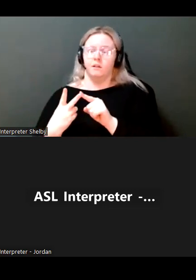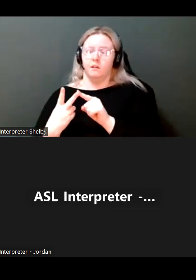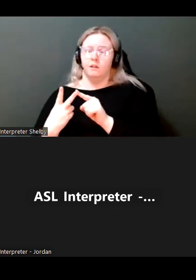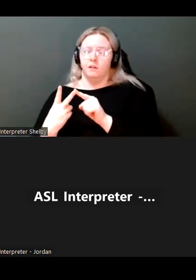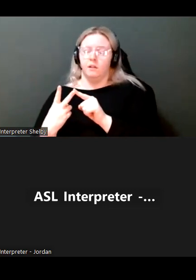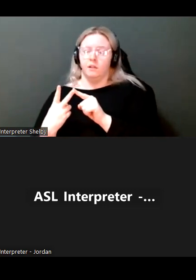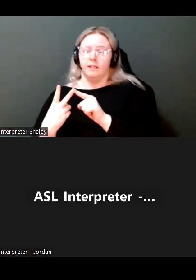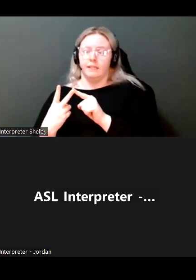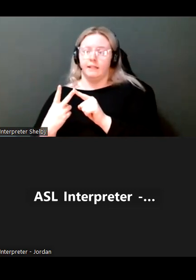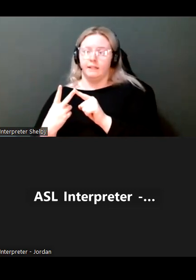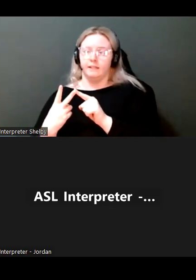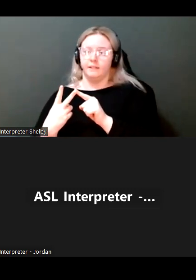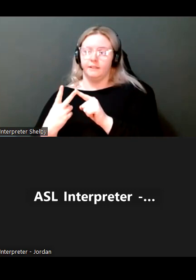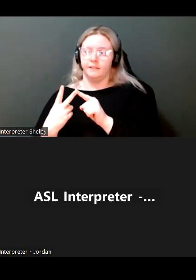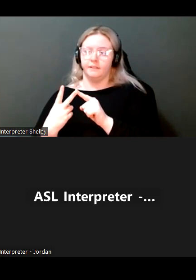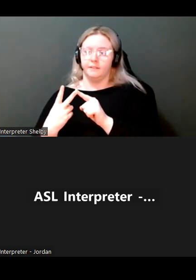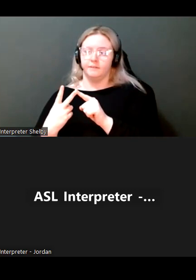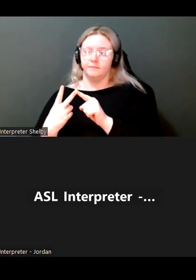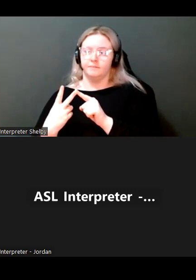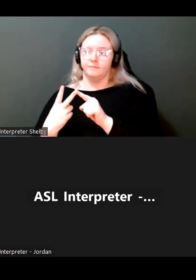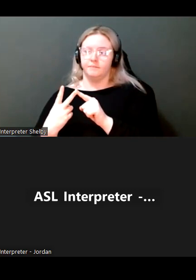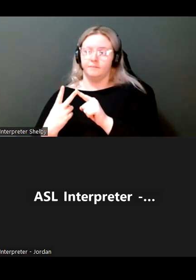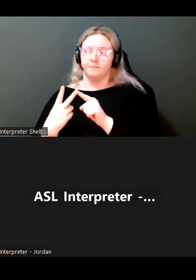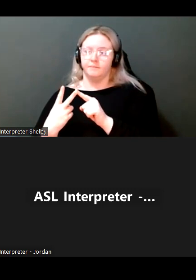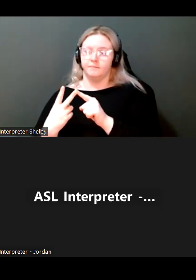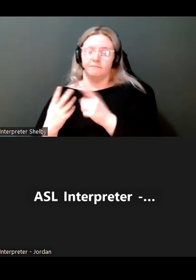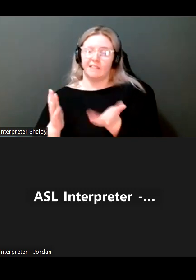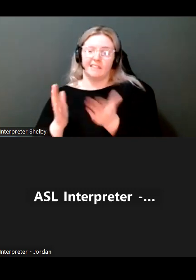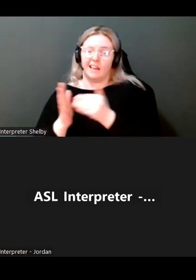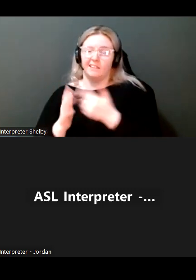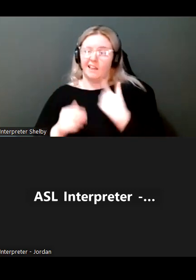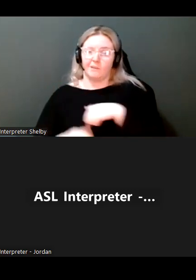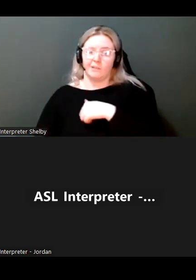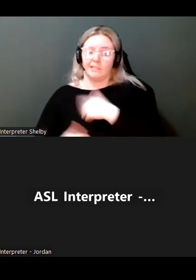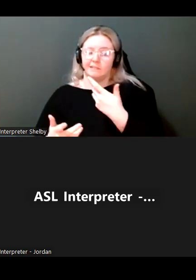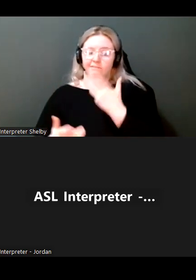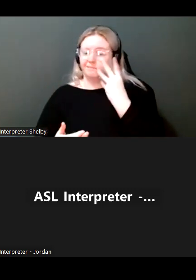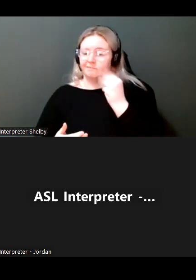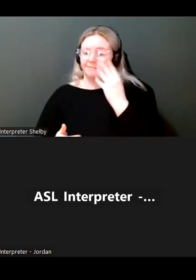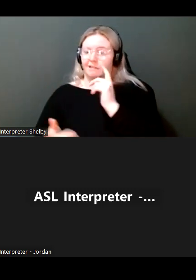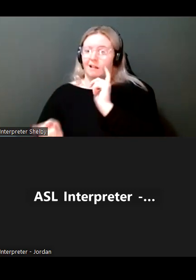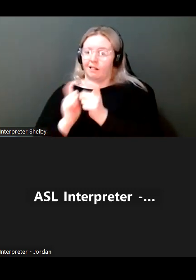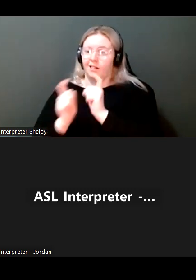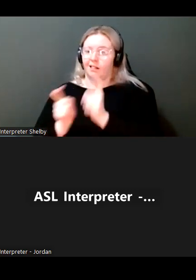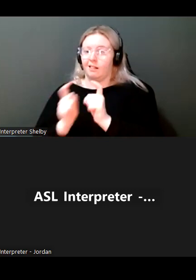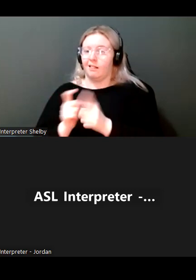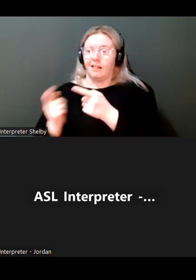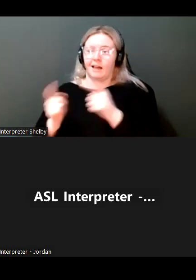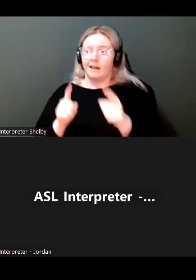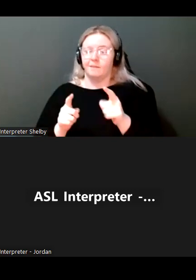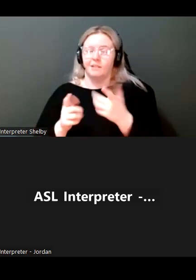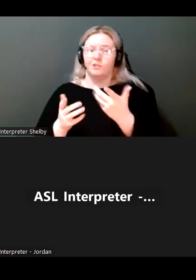again, we go through all of these changes, and just to kind of normalize it